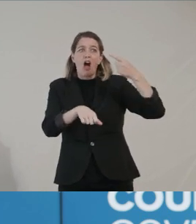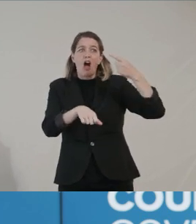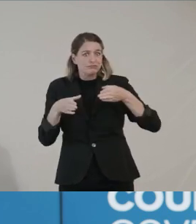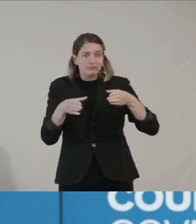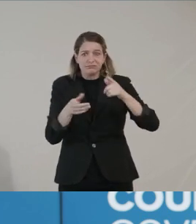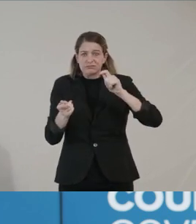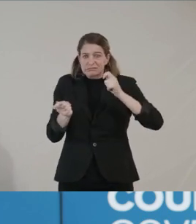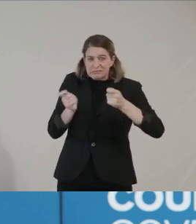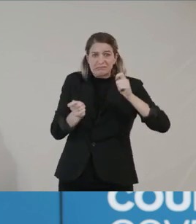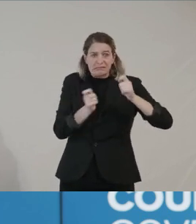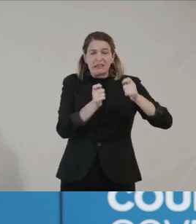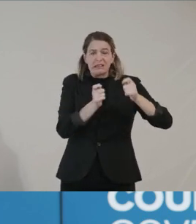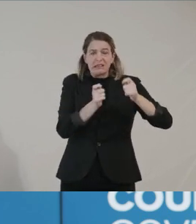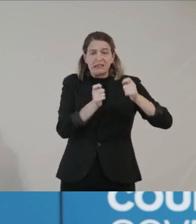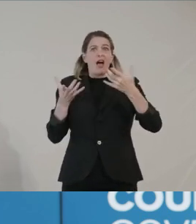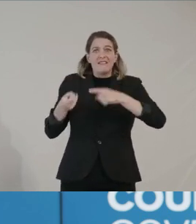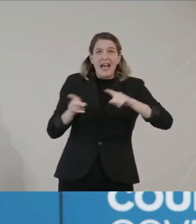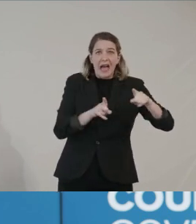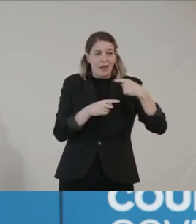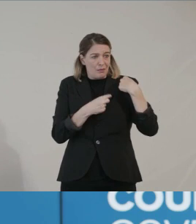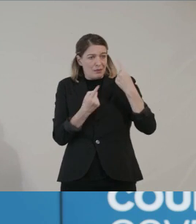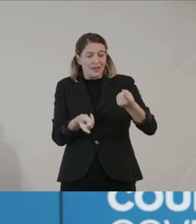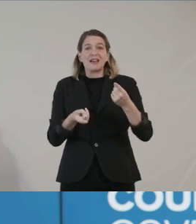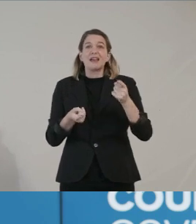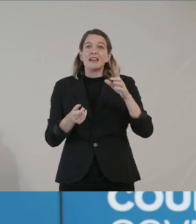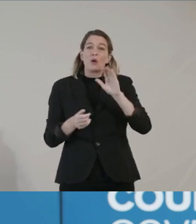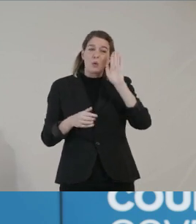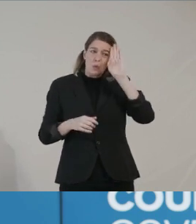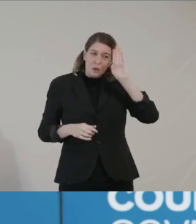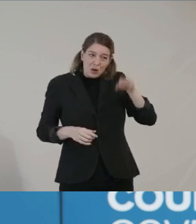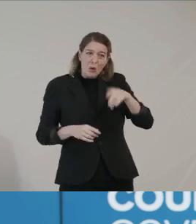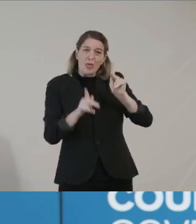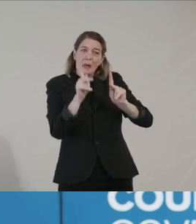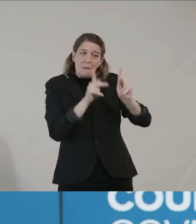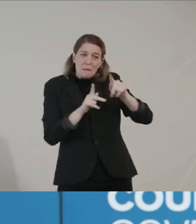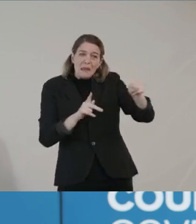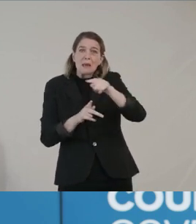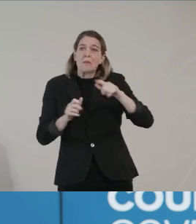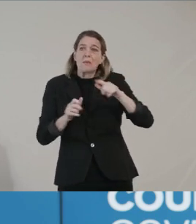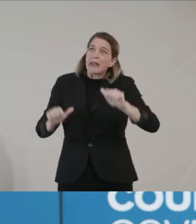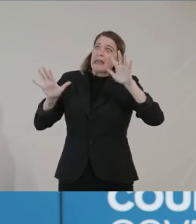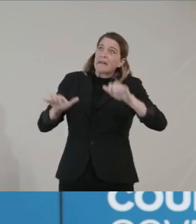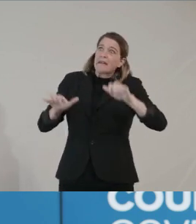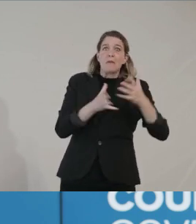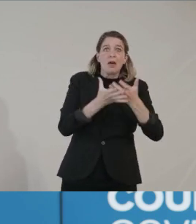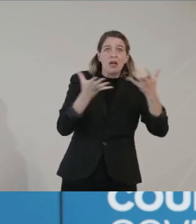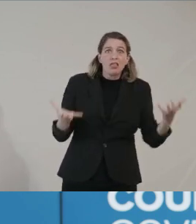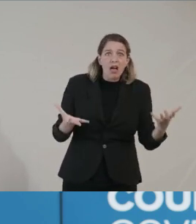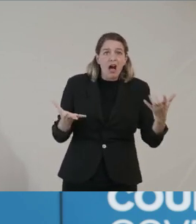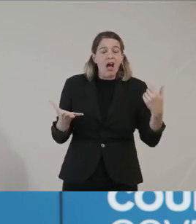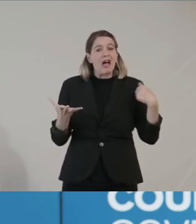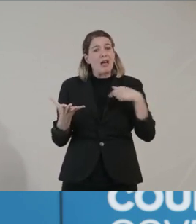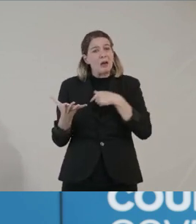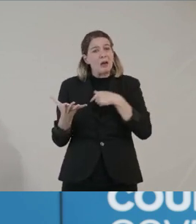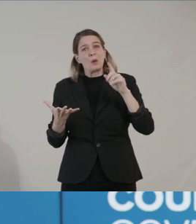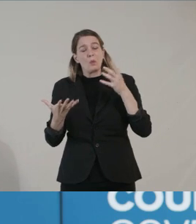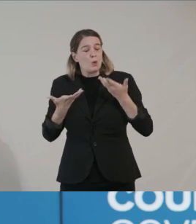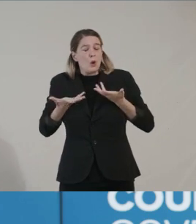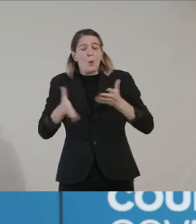effort from our citizens, and we do not want to lose that ground as we begin to make additional decisions